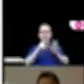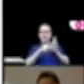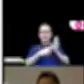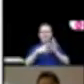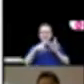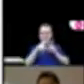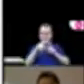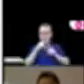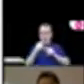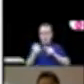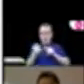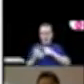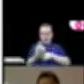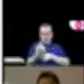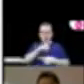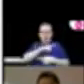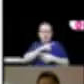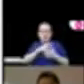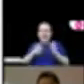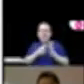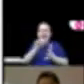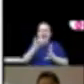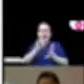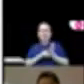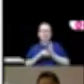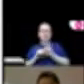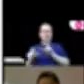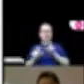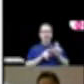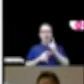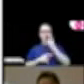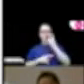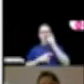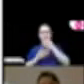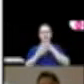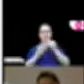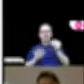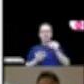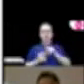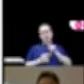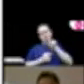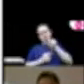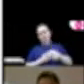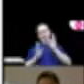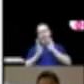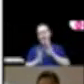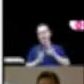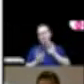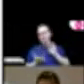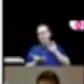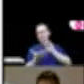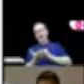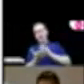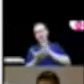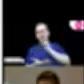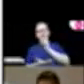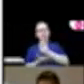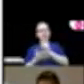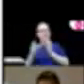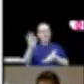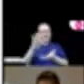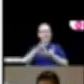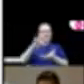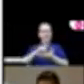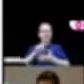as long as asylum seekers are still being treated in this way. So what can you do? Some of you,